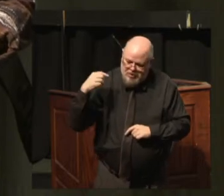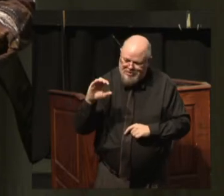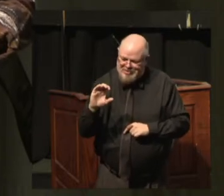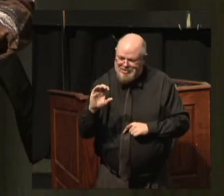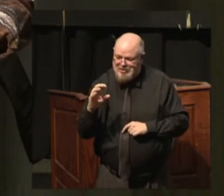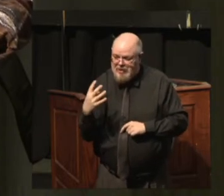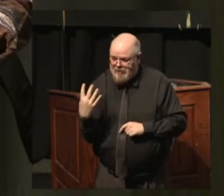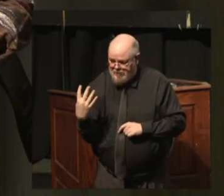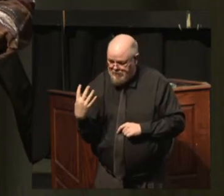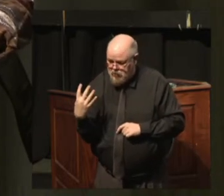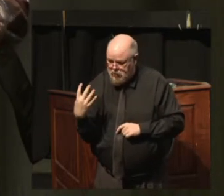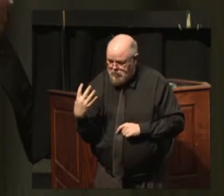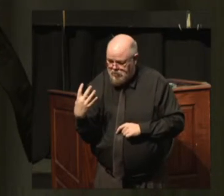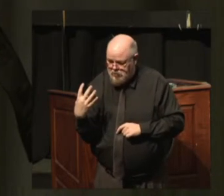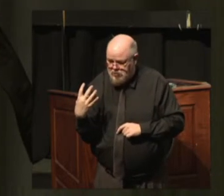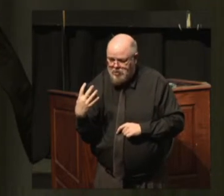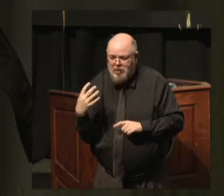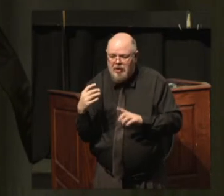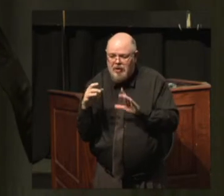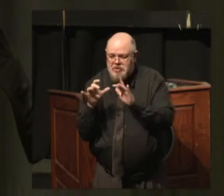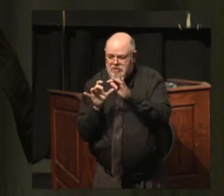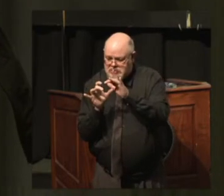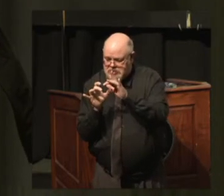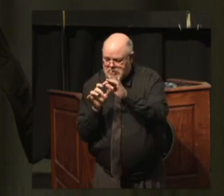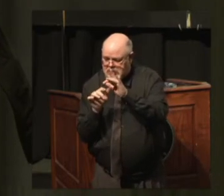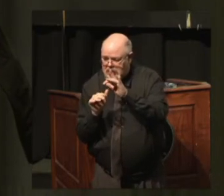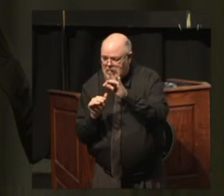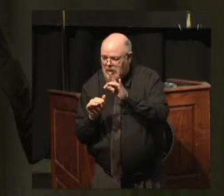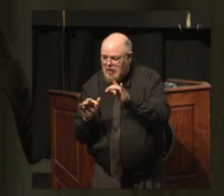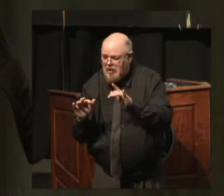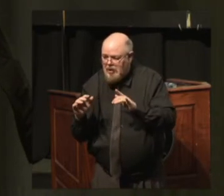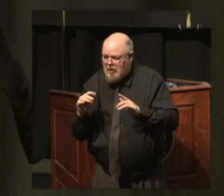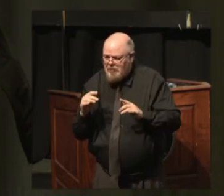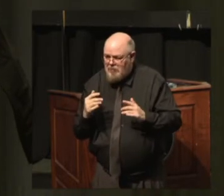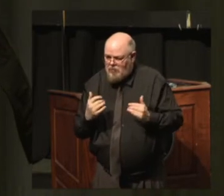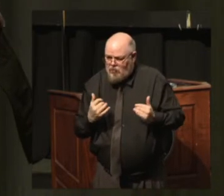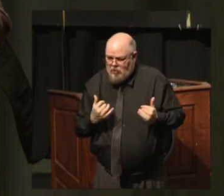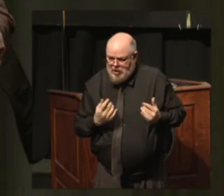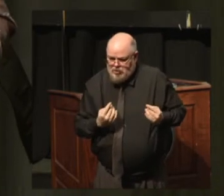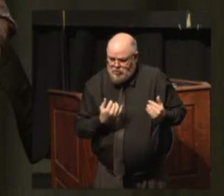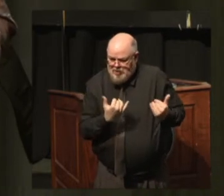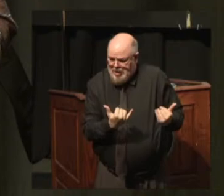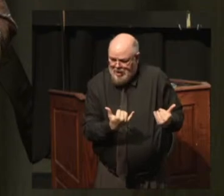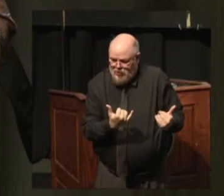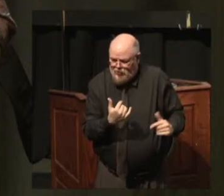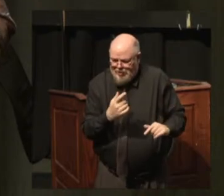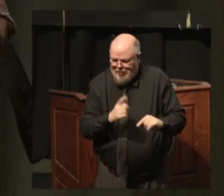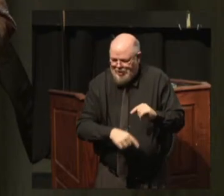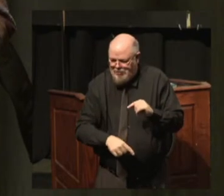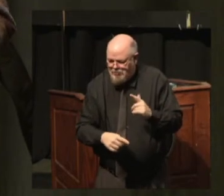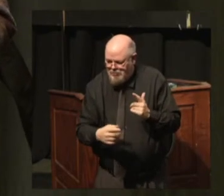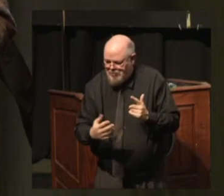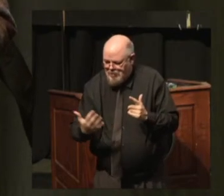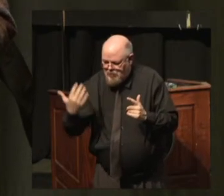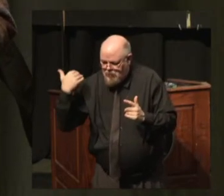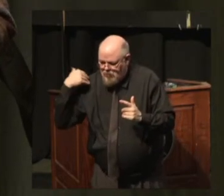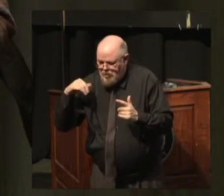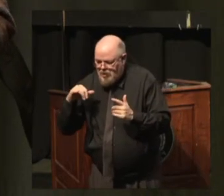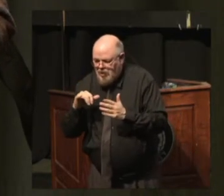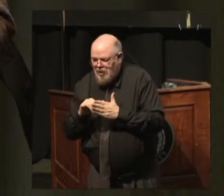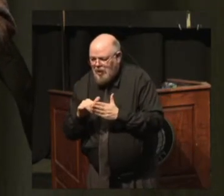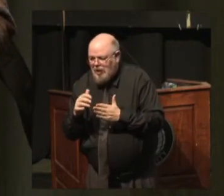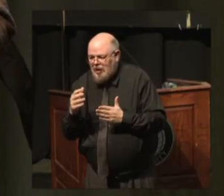pushing a state where you can't do what I can do now, right? You're pushing. And they started giving